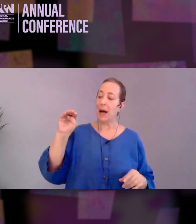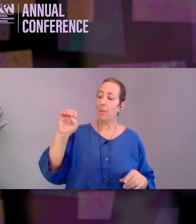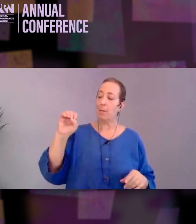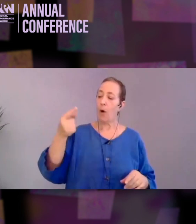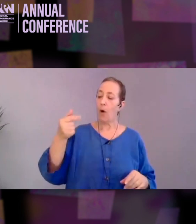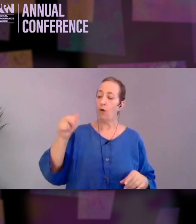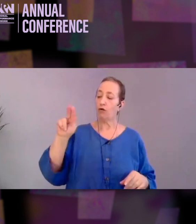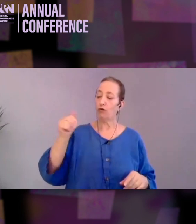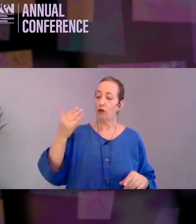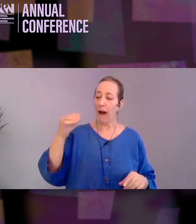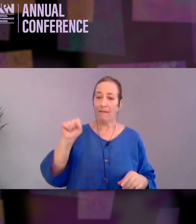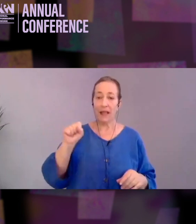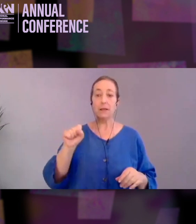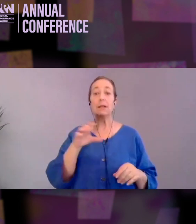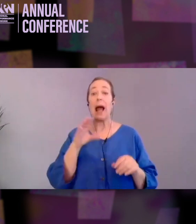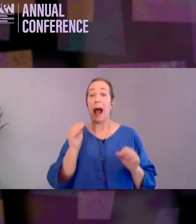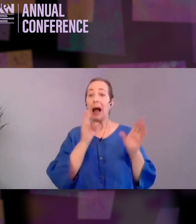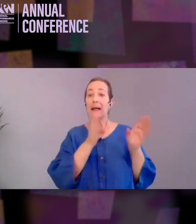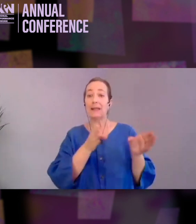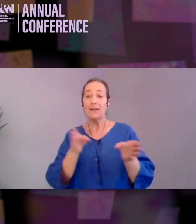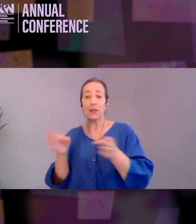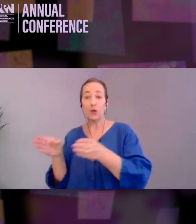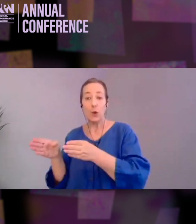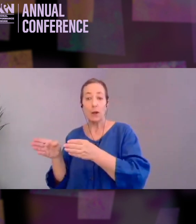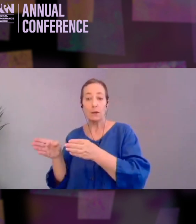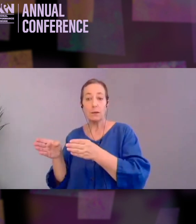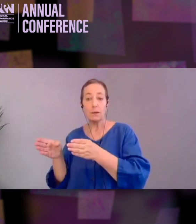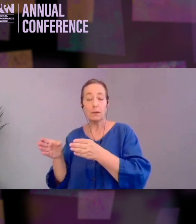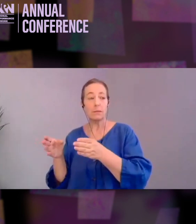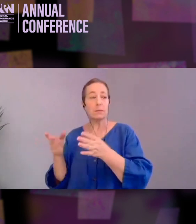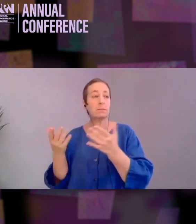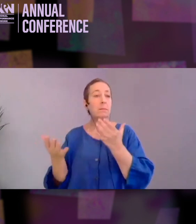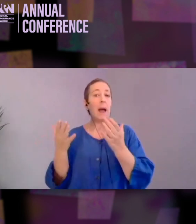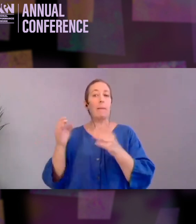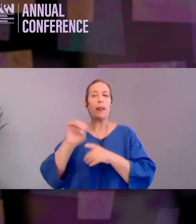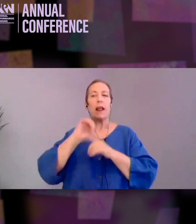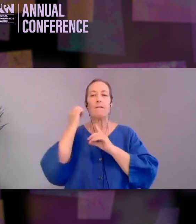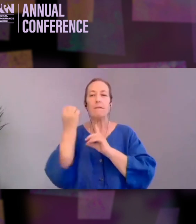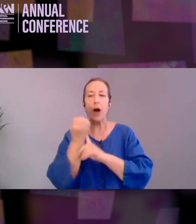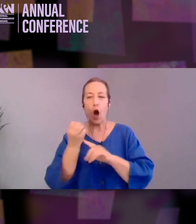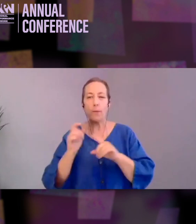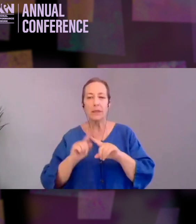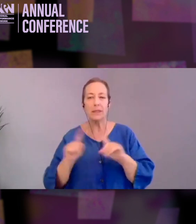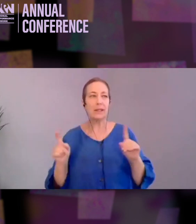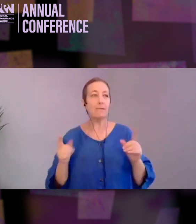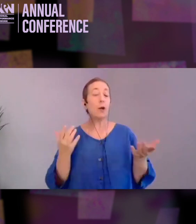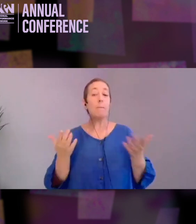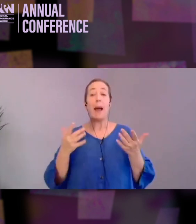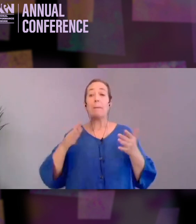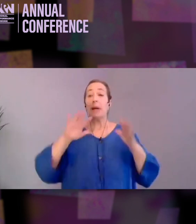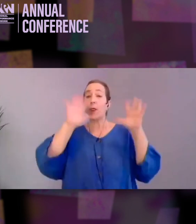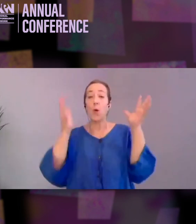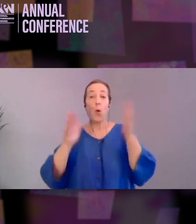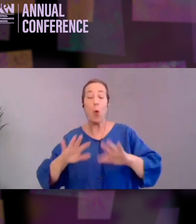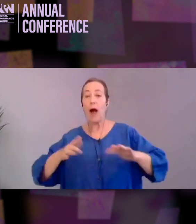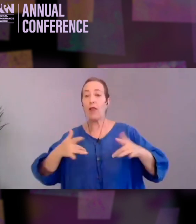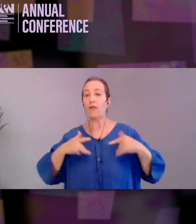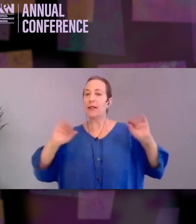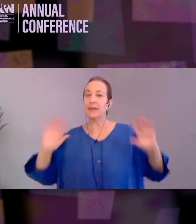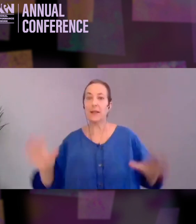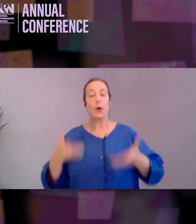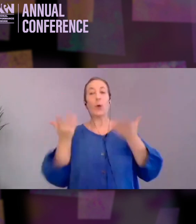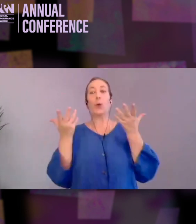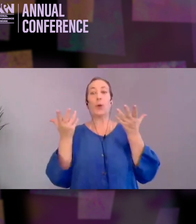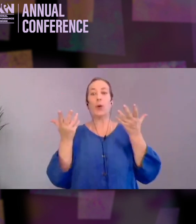The atmosphere may shift, the day's news has impacted us, the weather may have lifted us or washed us clean or made